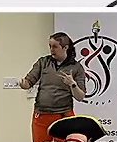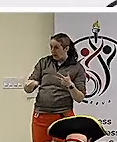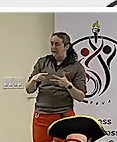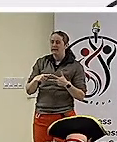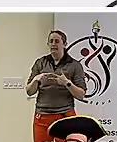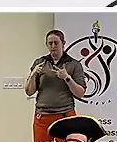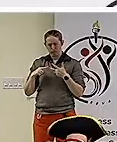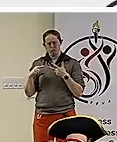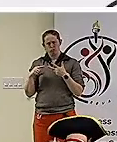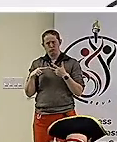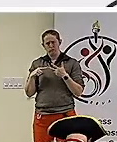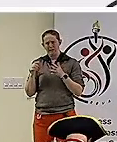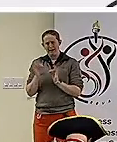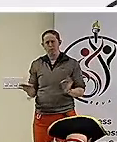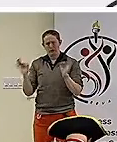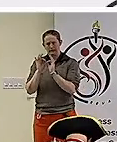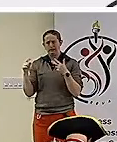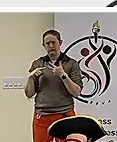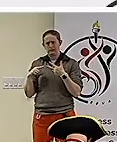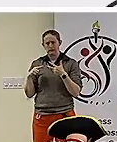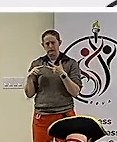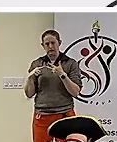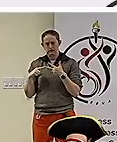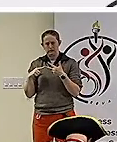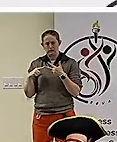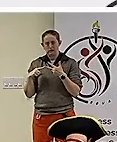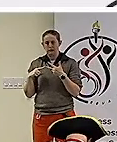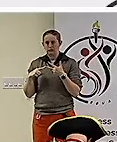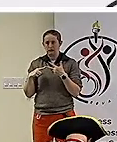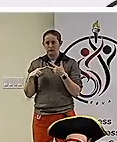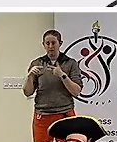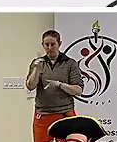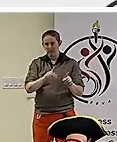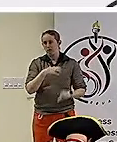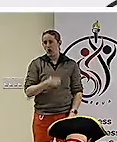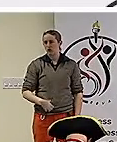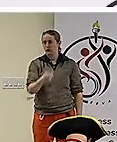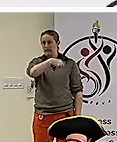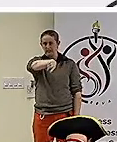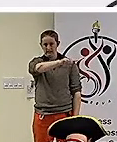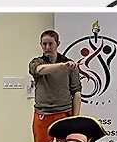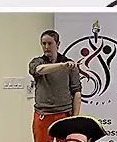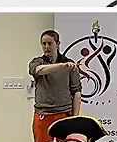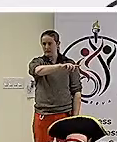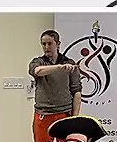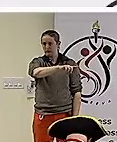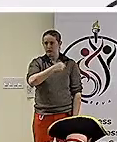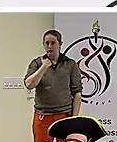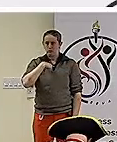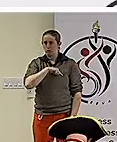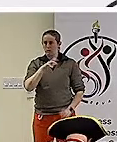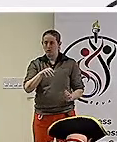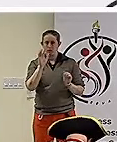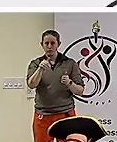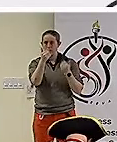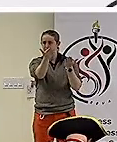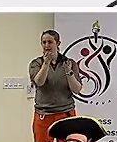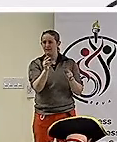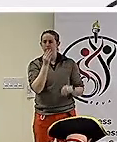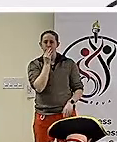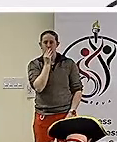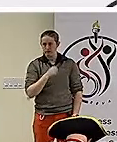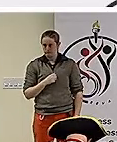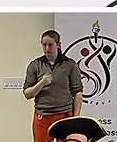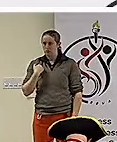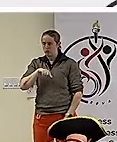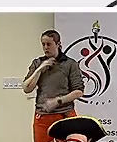is the most important thing. There's hungry people out there, and we want to give them food. We want to grow food to give it to